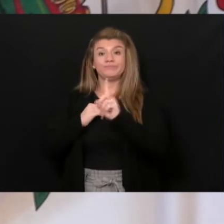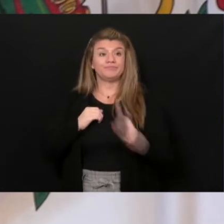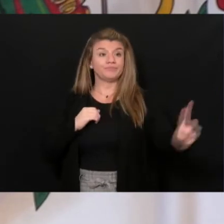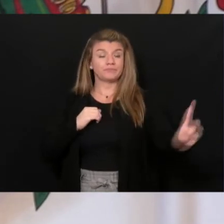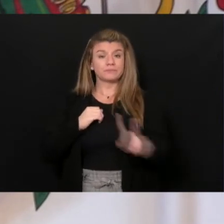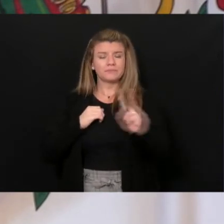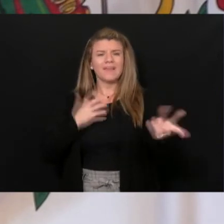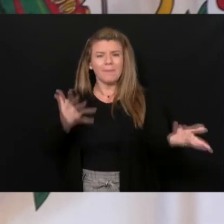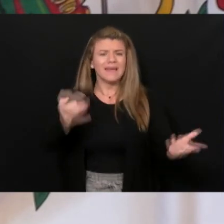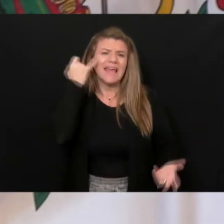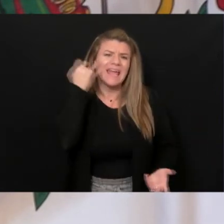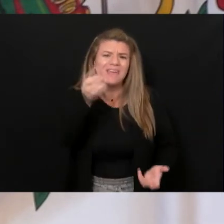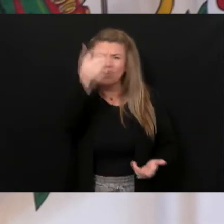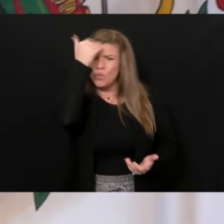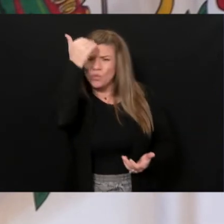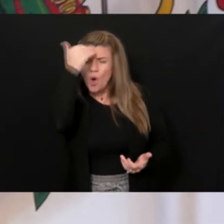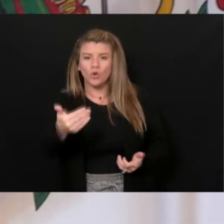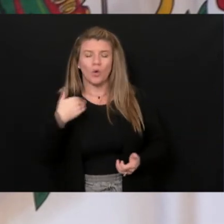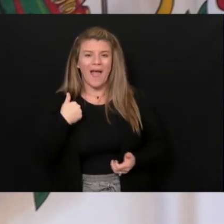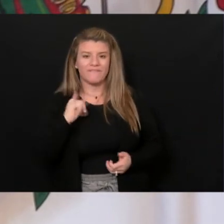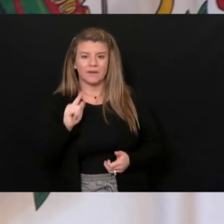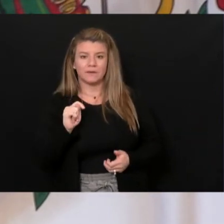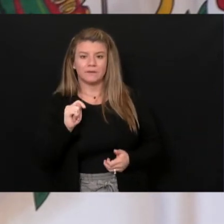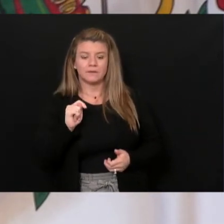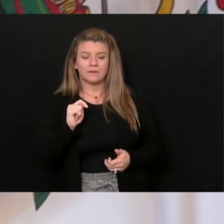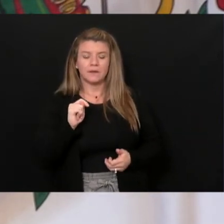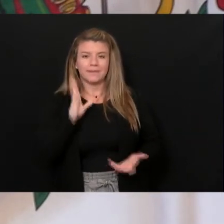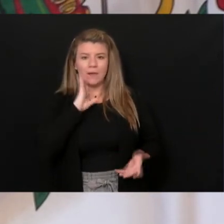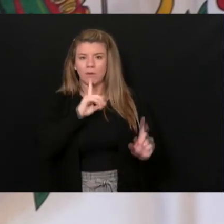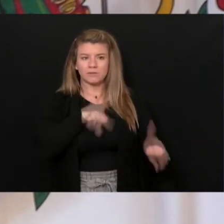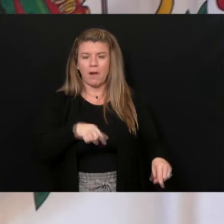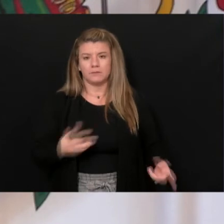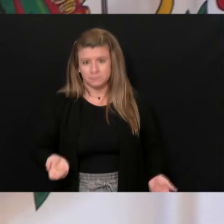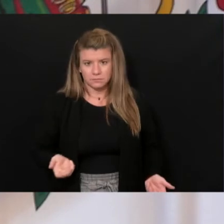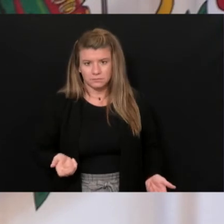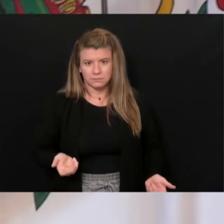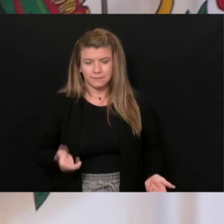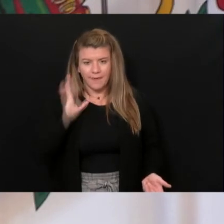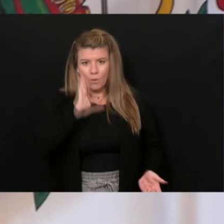they've got it, they're going to absolutely respond. There's no question that they're